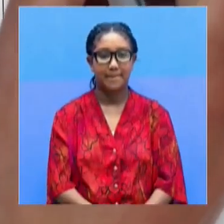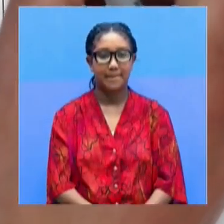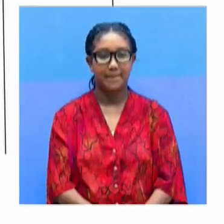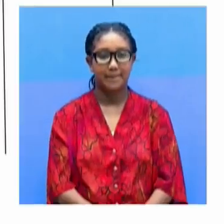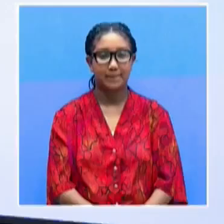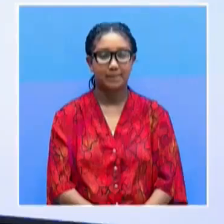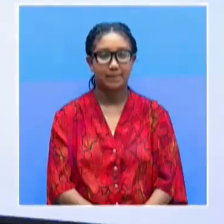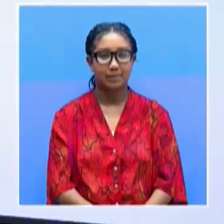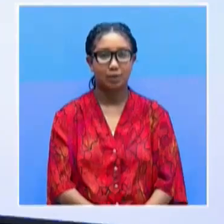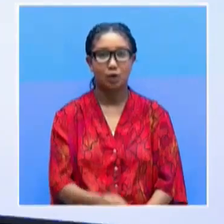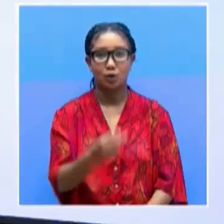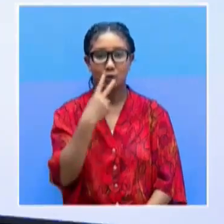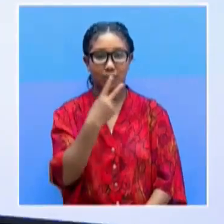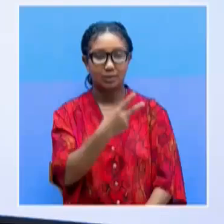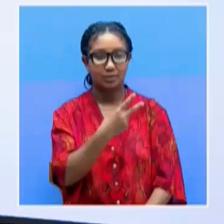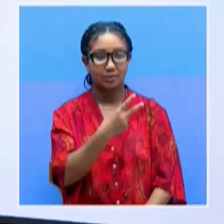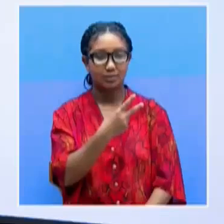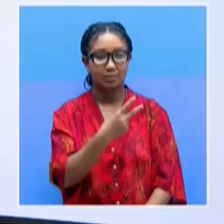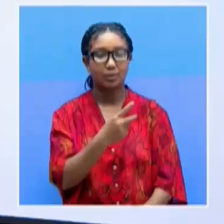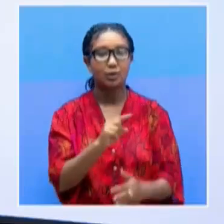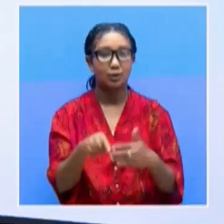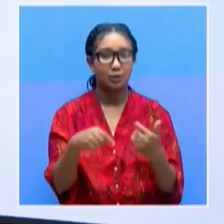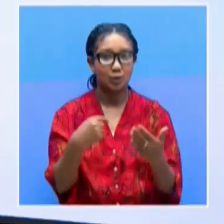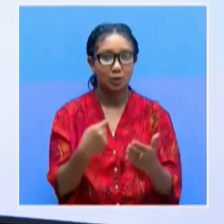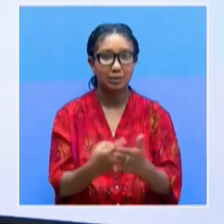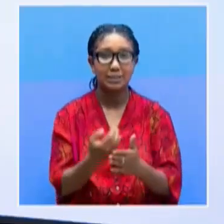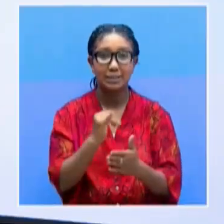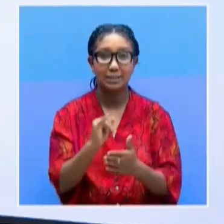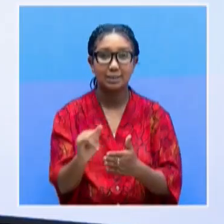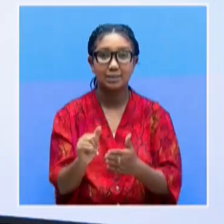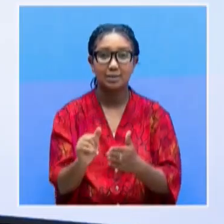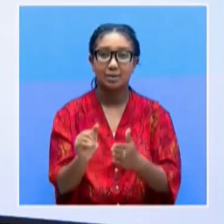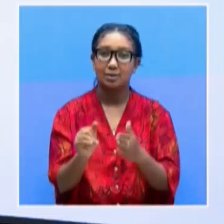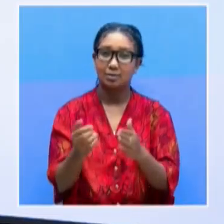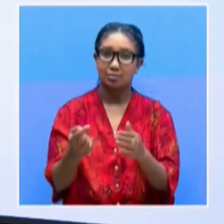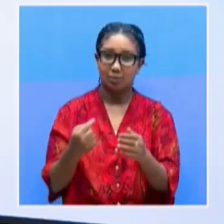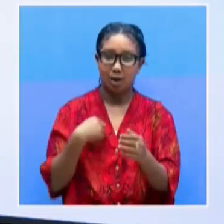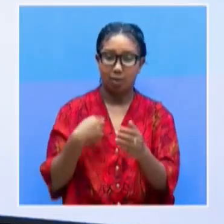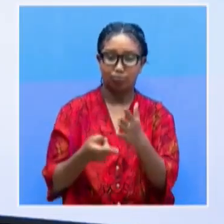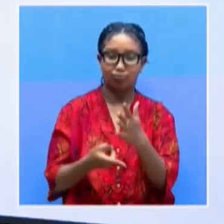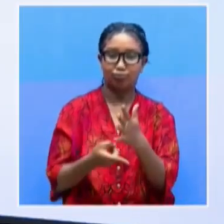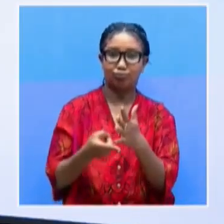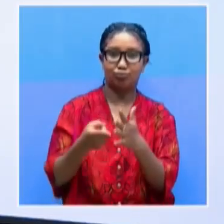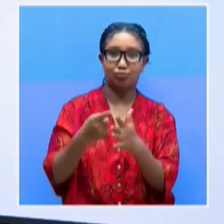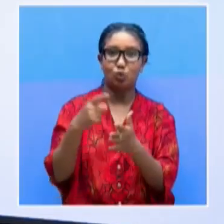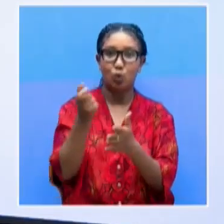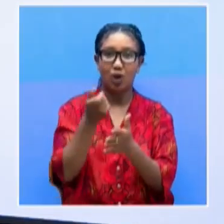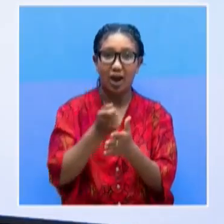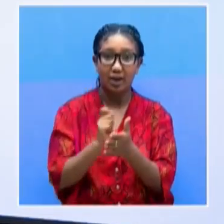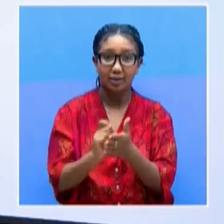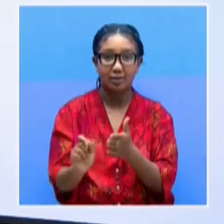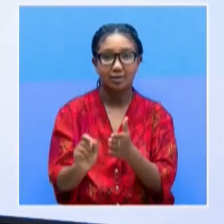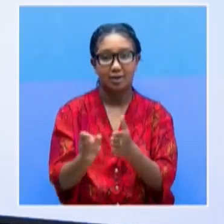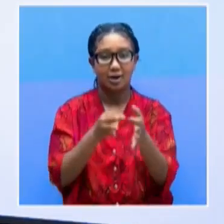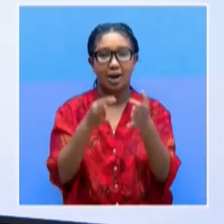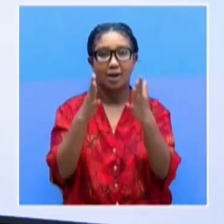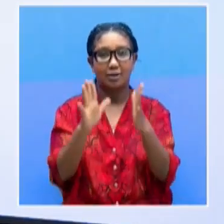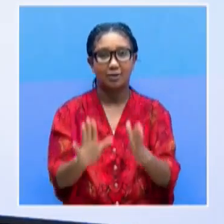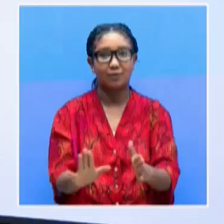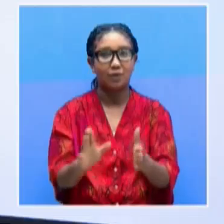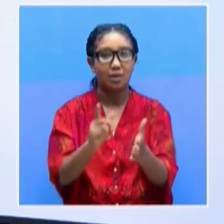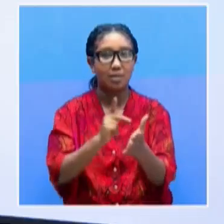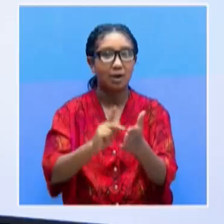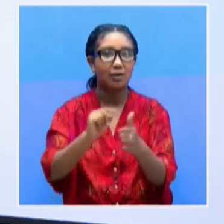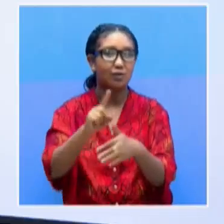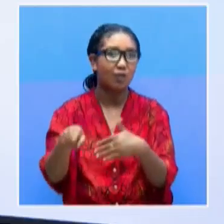All right. Look. So, this is the pattern that we're going to follow to write a narrative paragraph